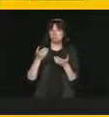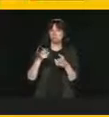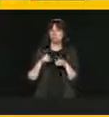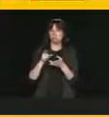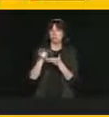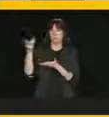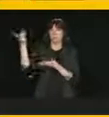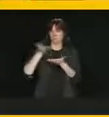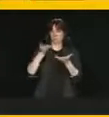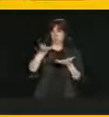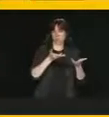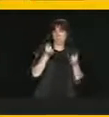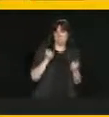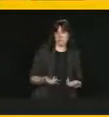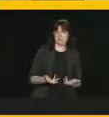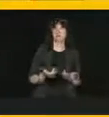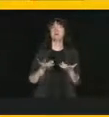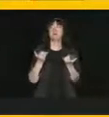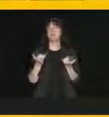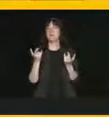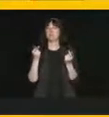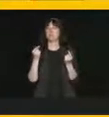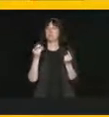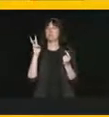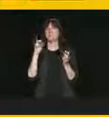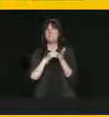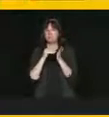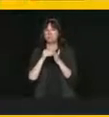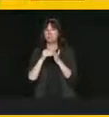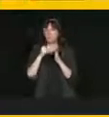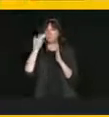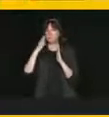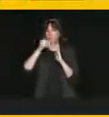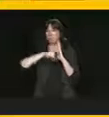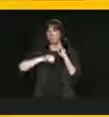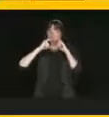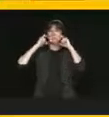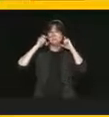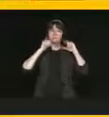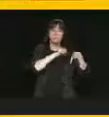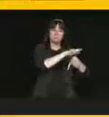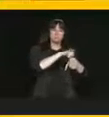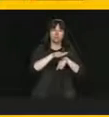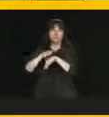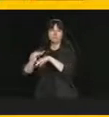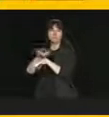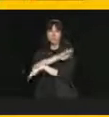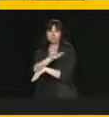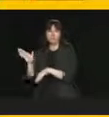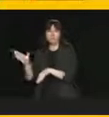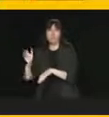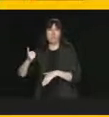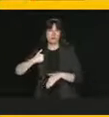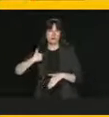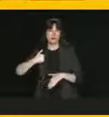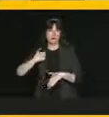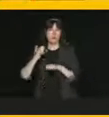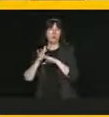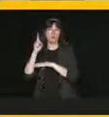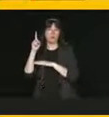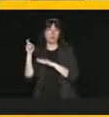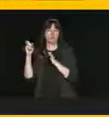be sending more than 6 million surgical masks to the provinces and territories. More than 100,000 face shields that